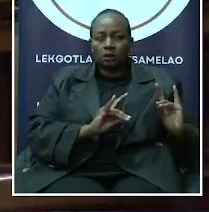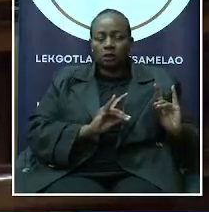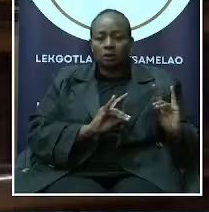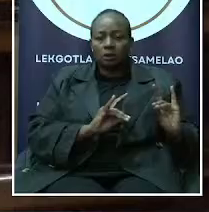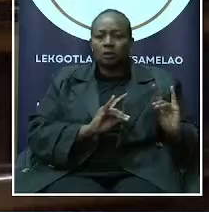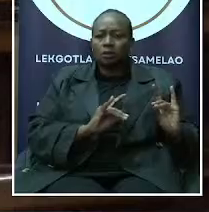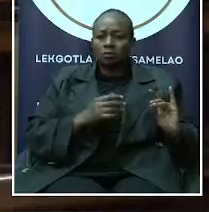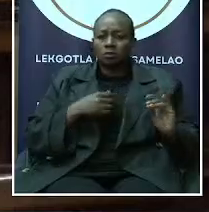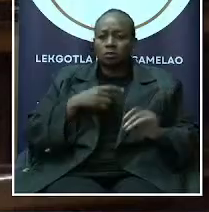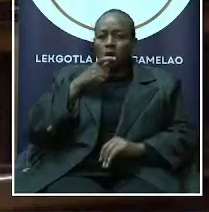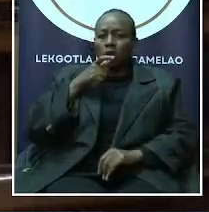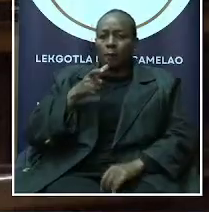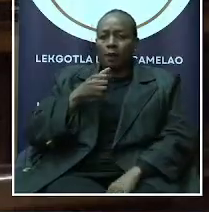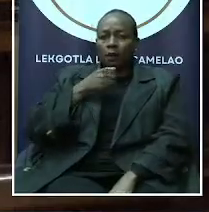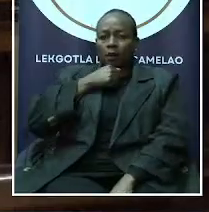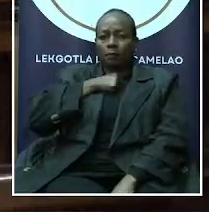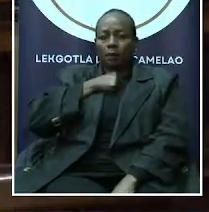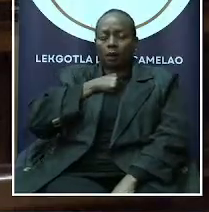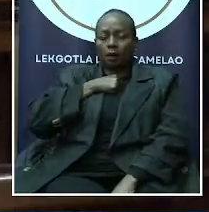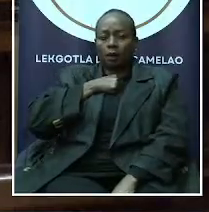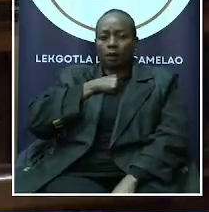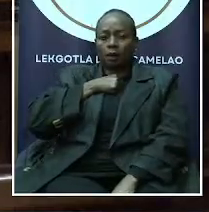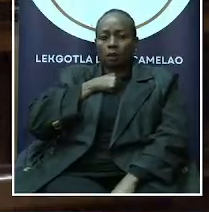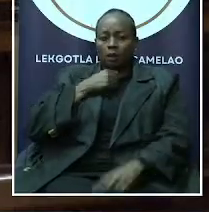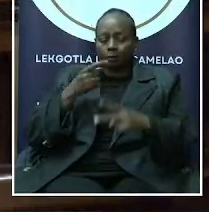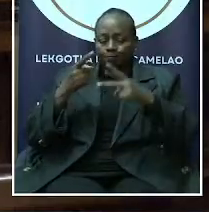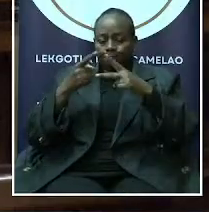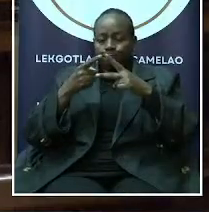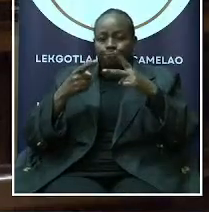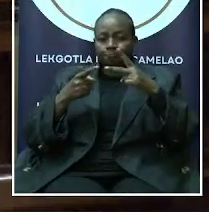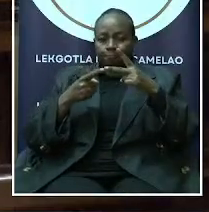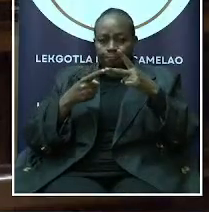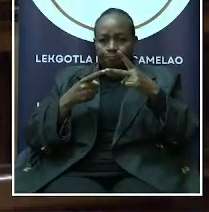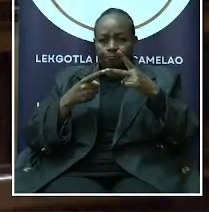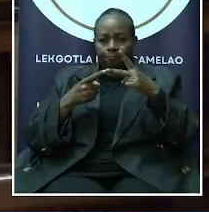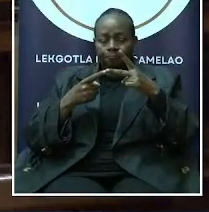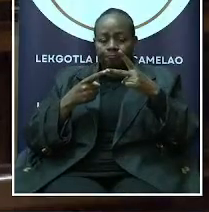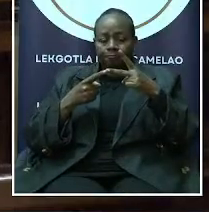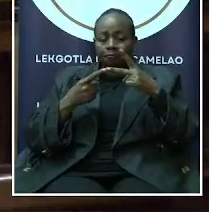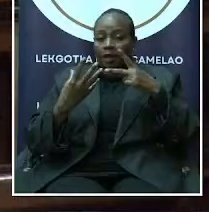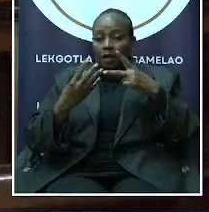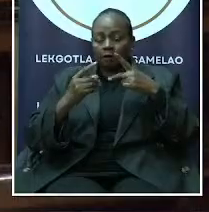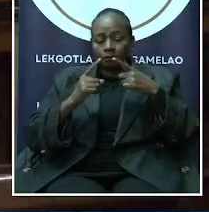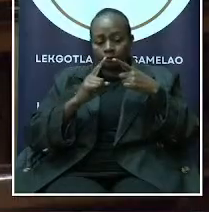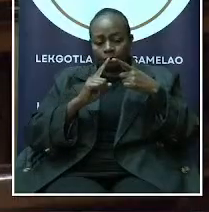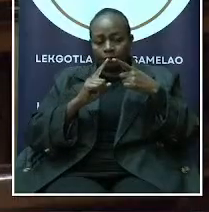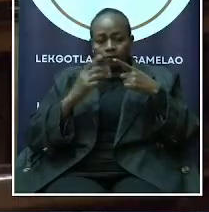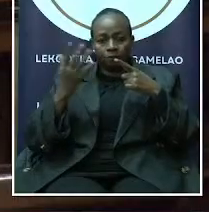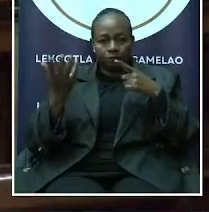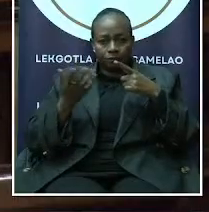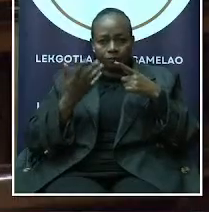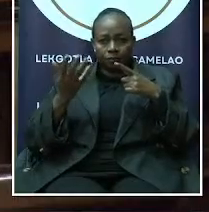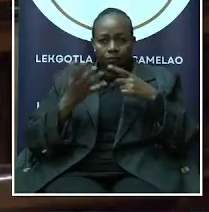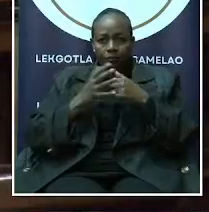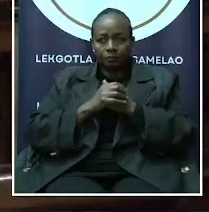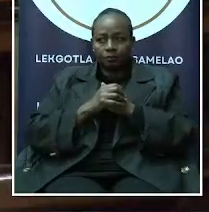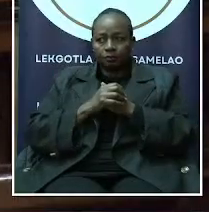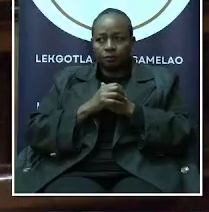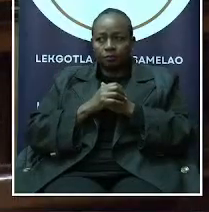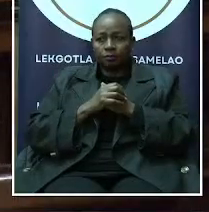My inputs, they are two. It is very,